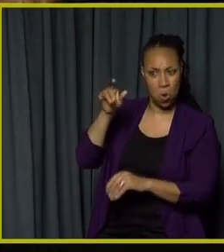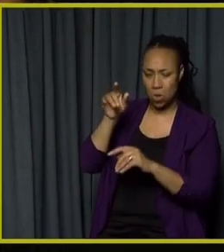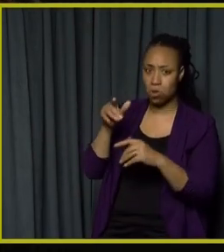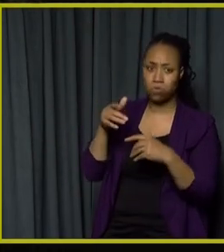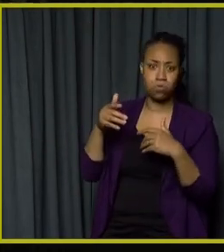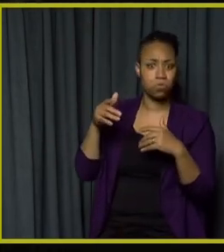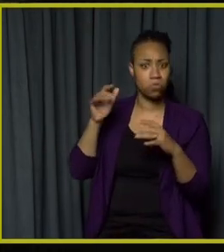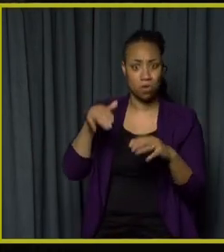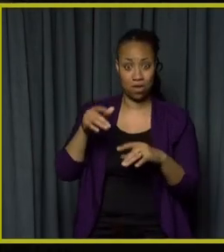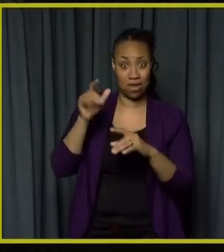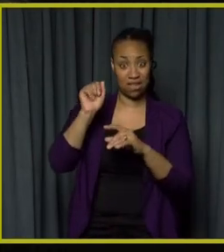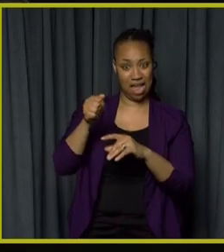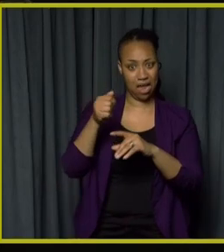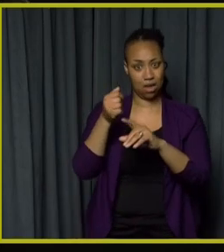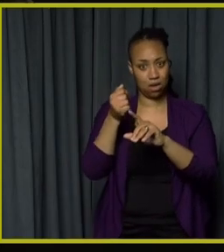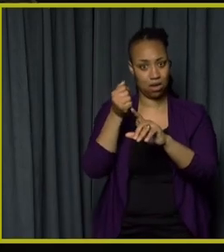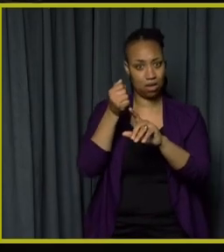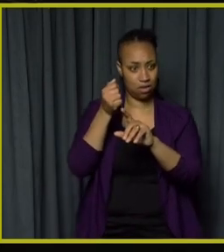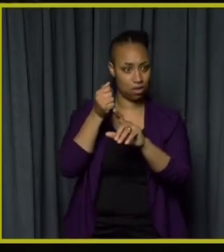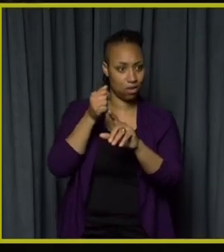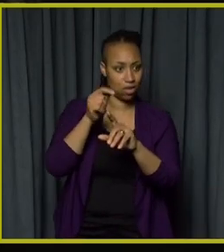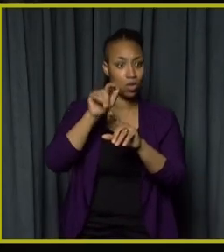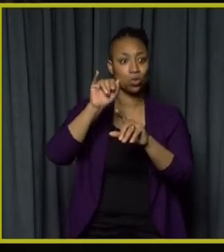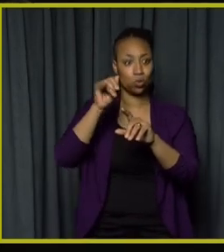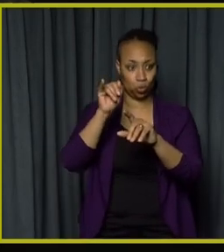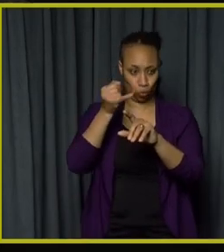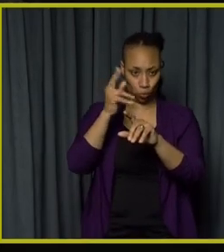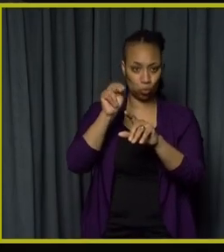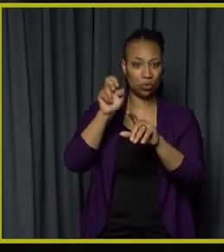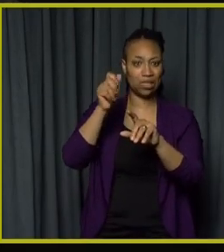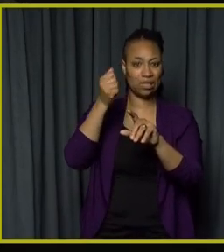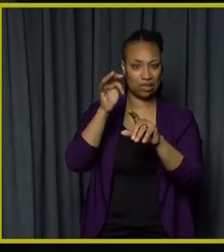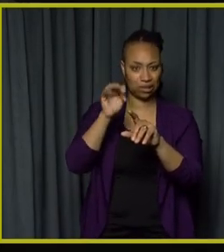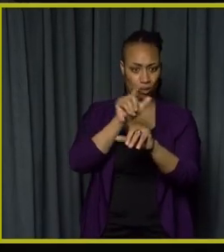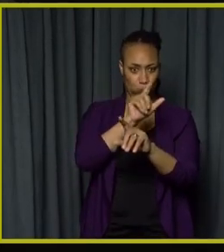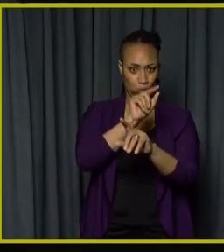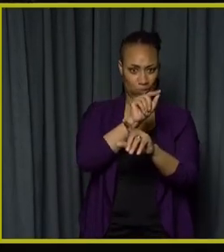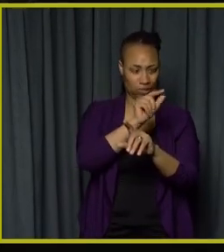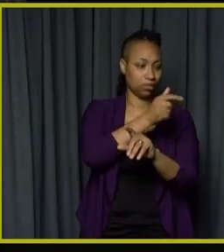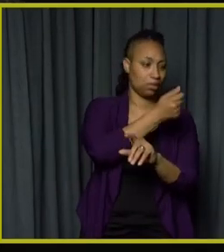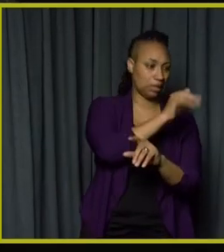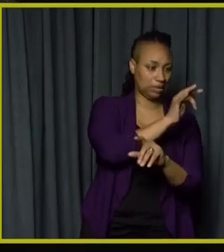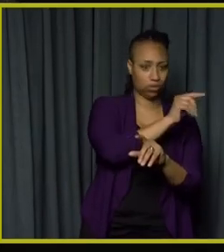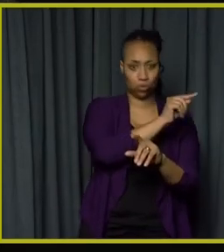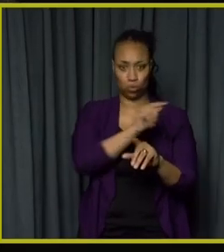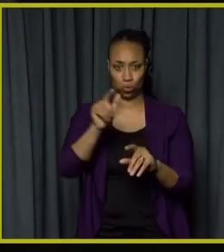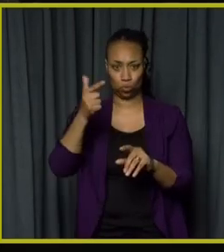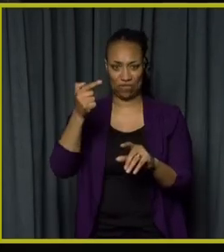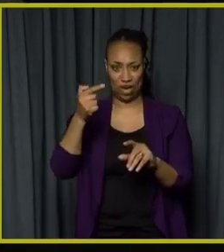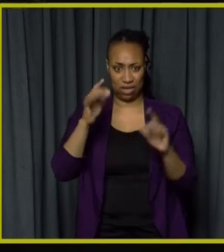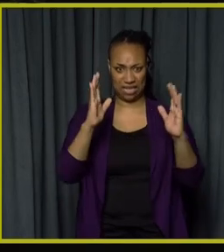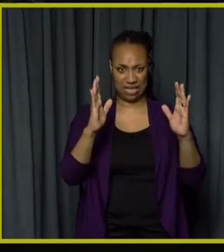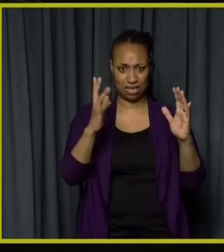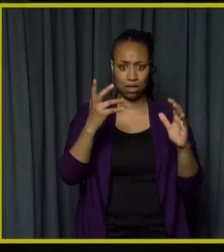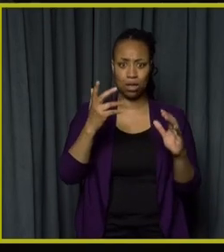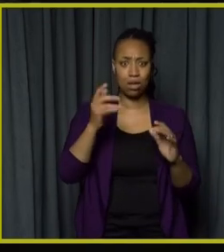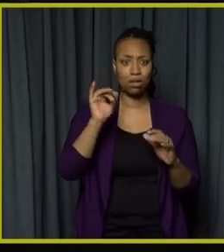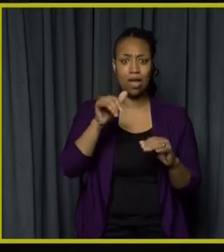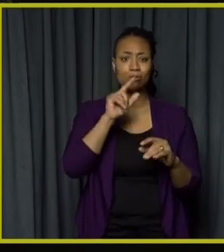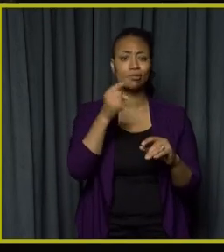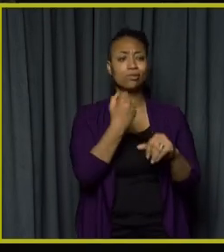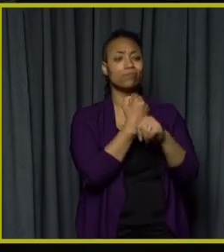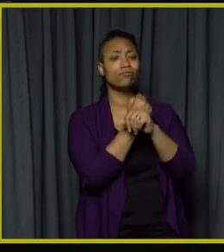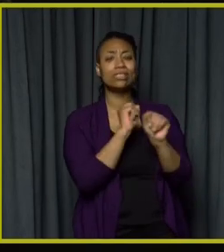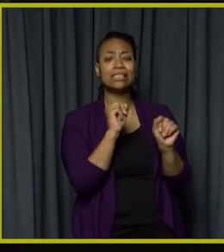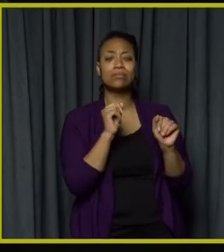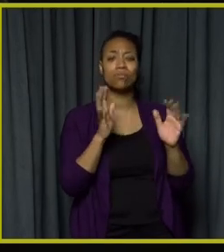summer solstice, to say it's time. It's time to be real free, not just free, real free. And it's time to show some